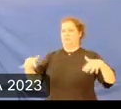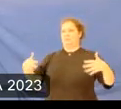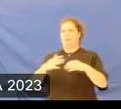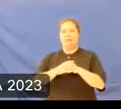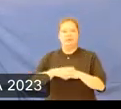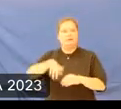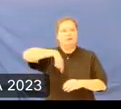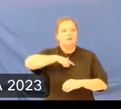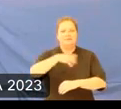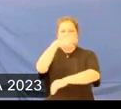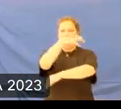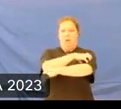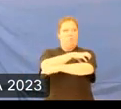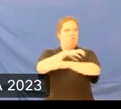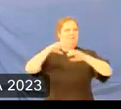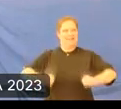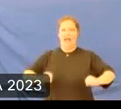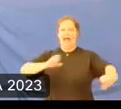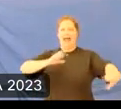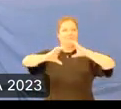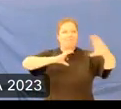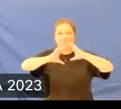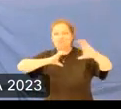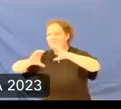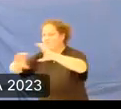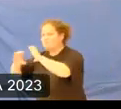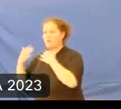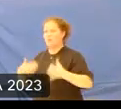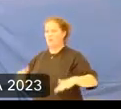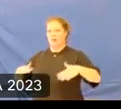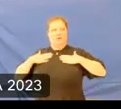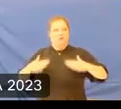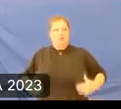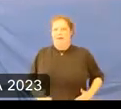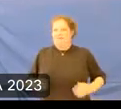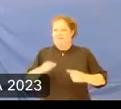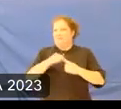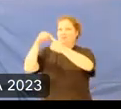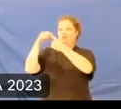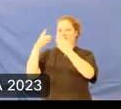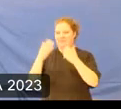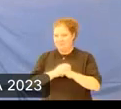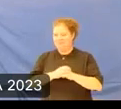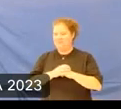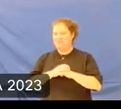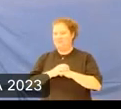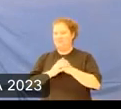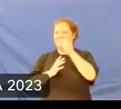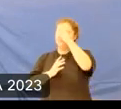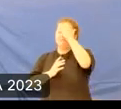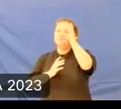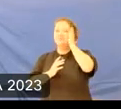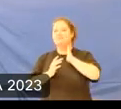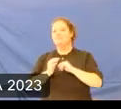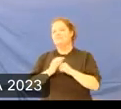being able to communicate thoughts of arbitrary complexity. But there is a kind of fly in the ointment, which